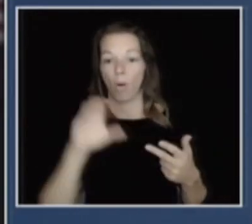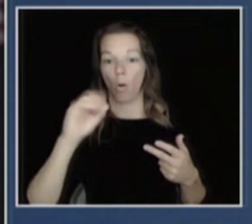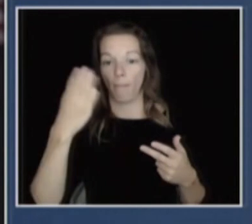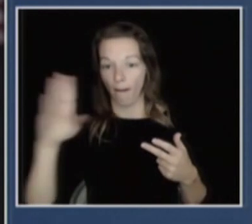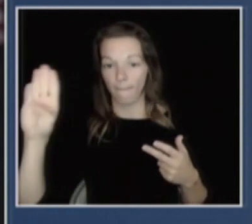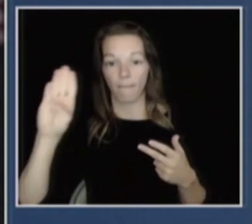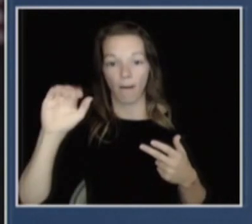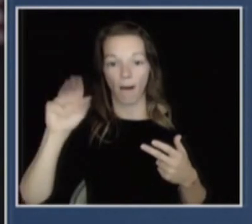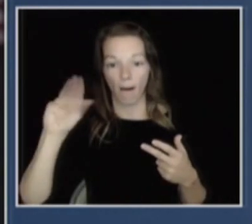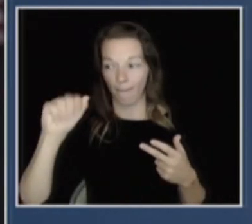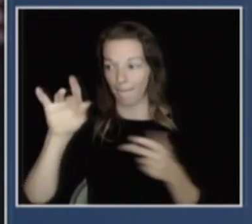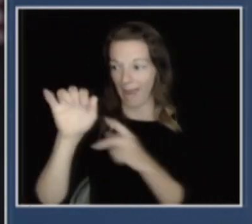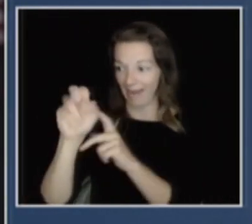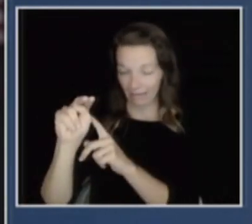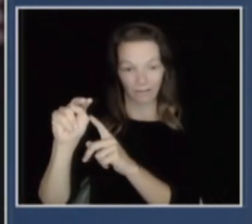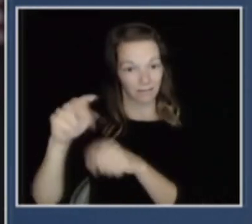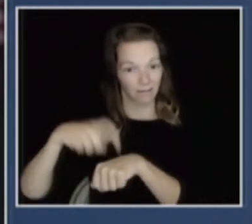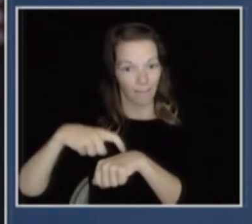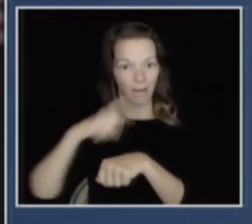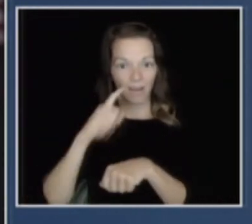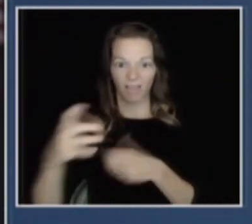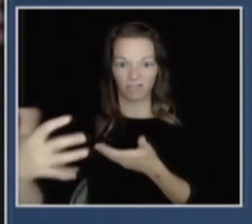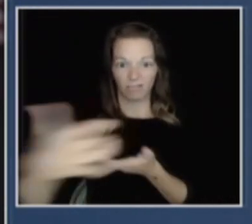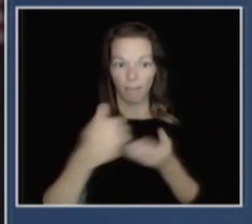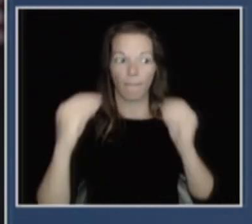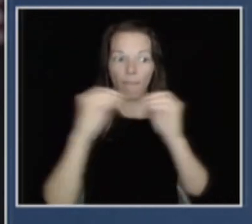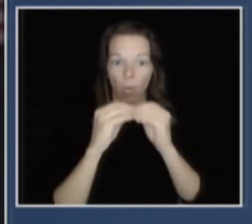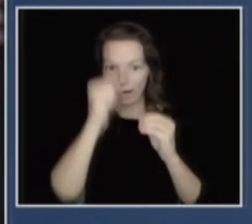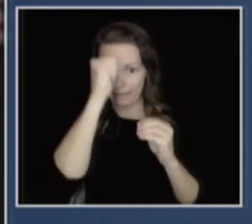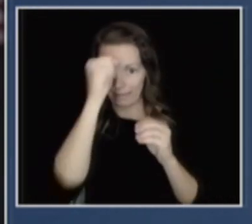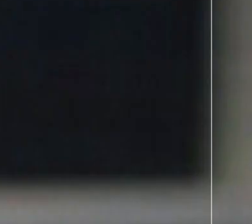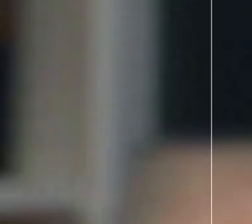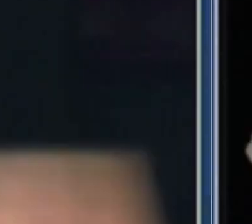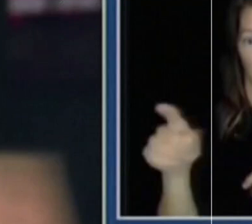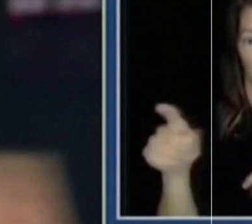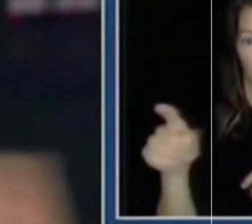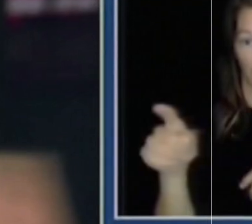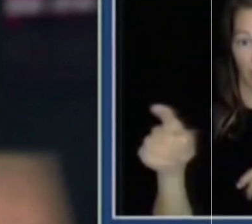Obama-Biden administration, which had more Indian Americans than any other administration in the history of this country,